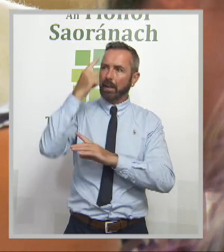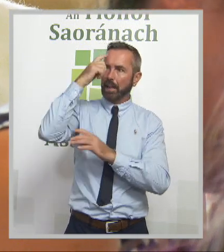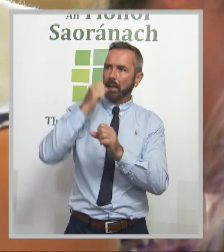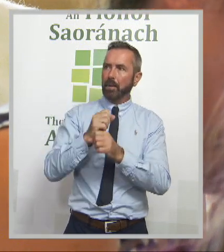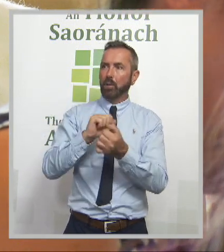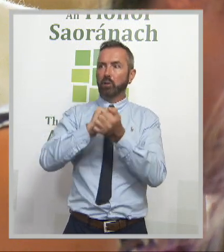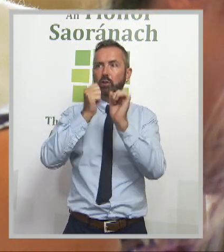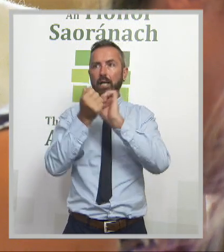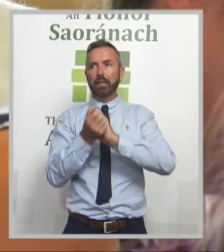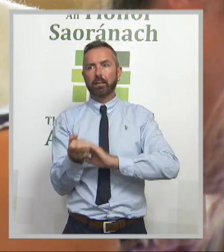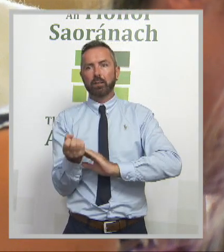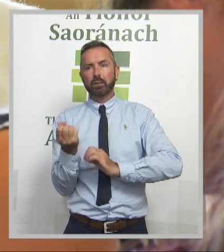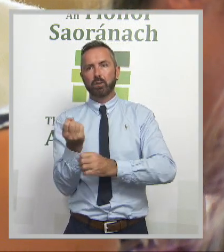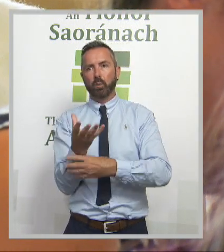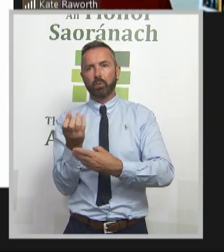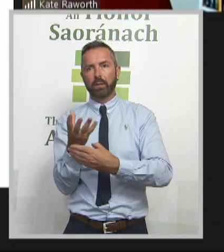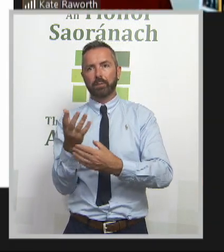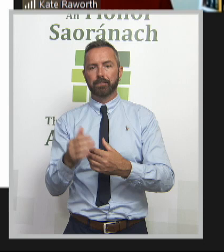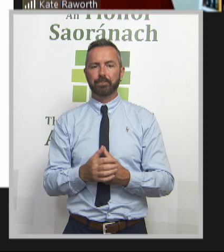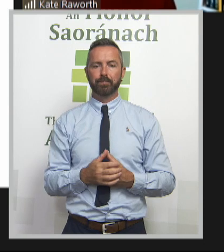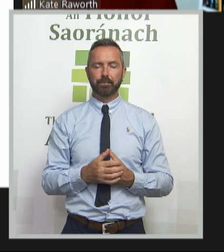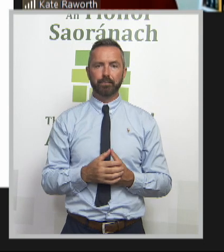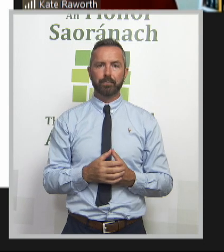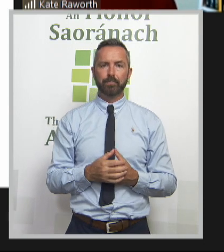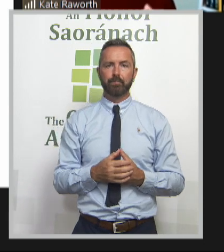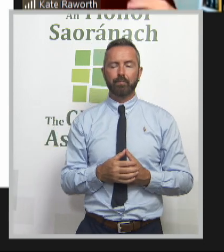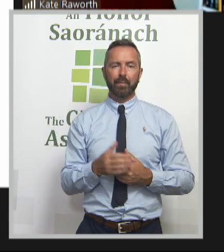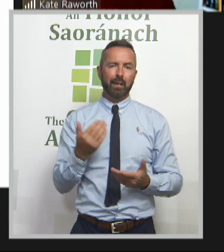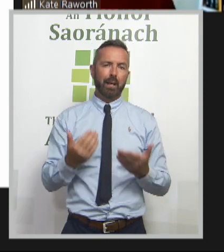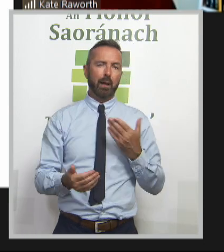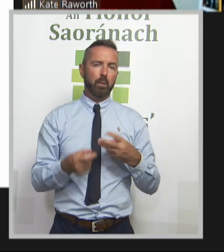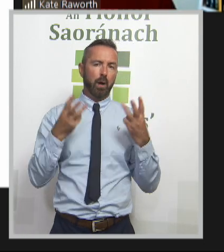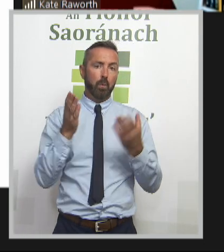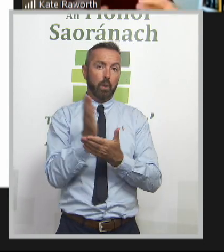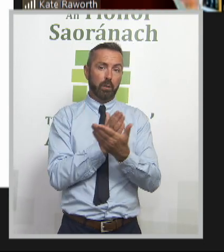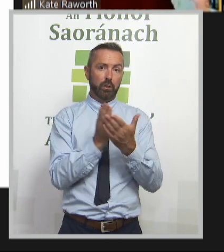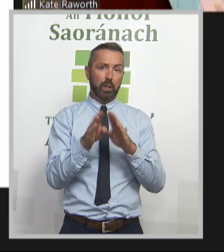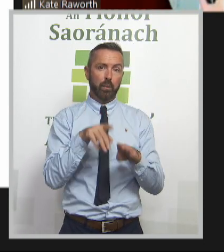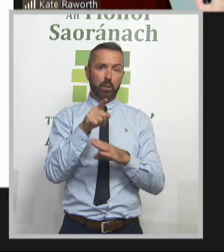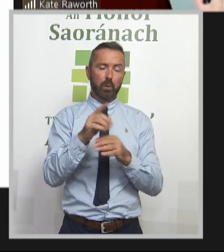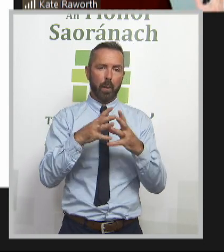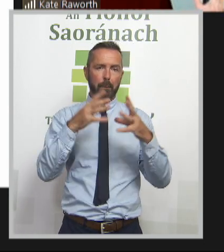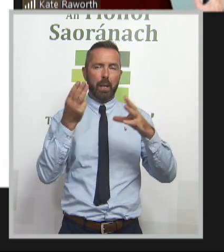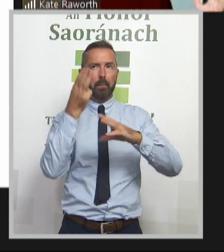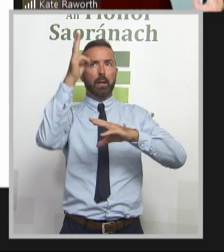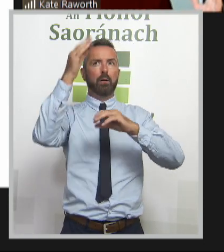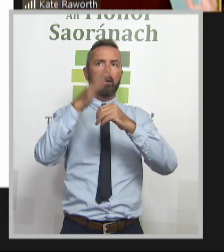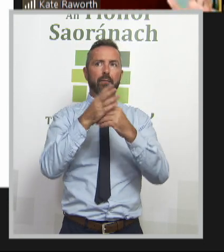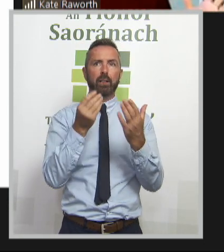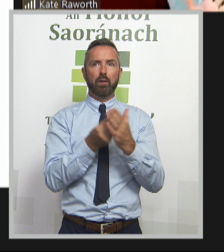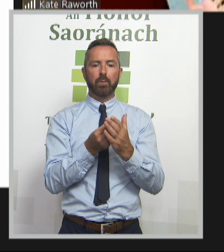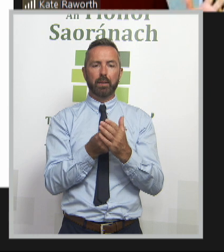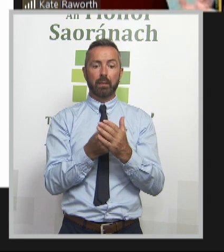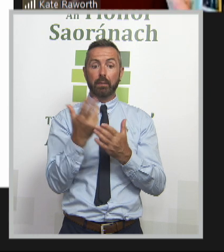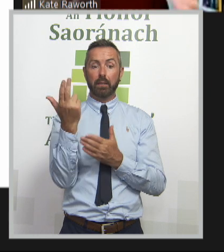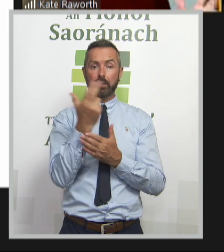the story around. So how can we do that? I want to share with you what I think of as the big picture of the economy. It's a